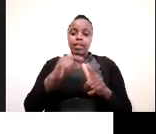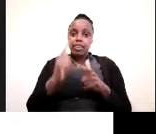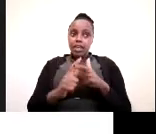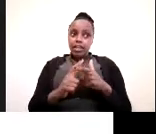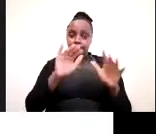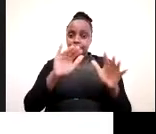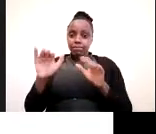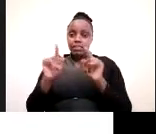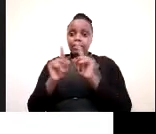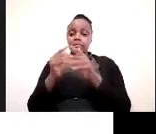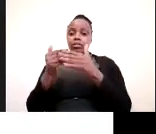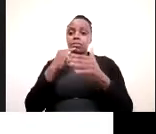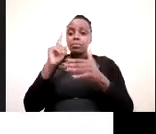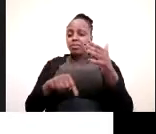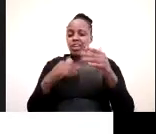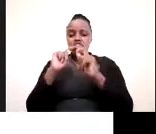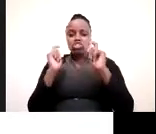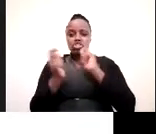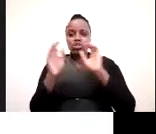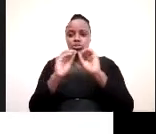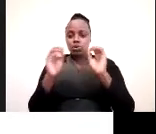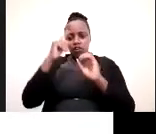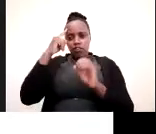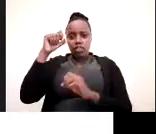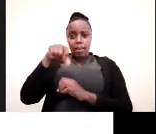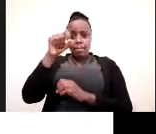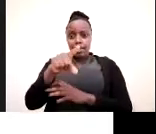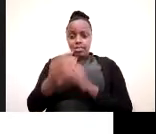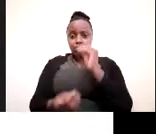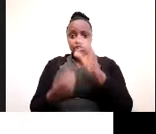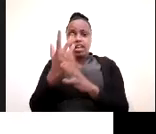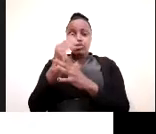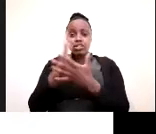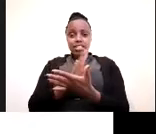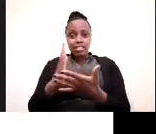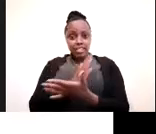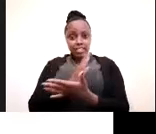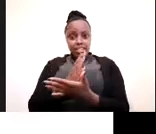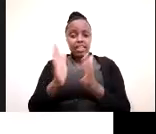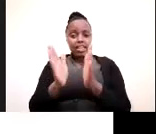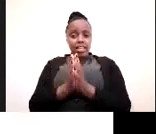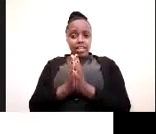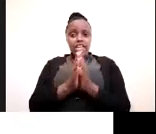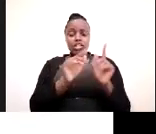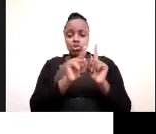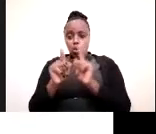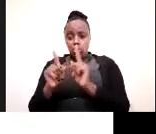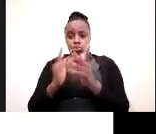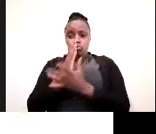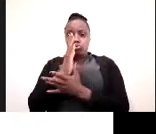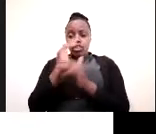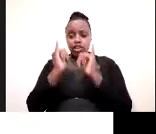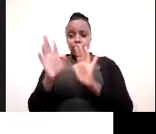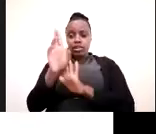As I said, no substantial changes for the plant production sector. It's true that the new regulation